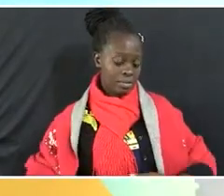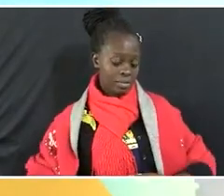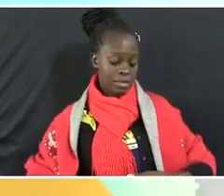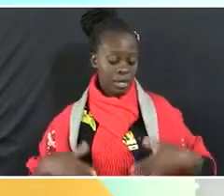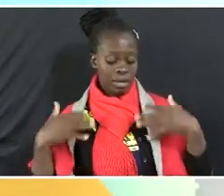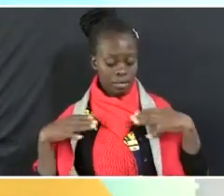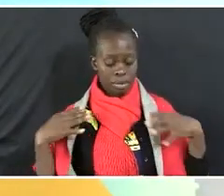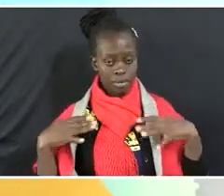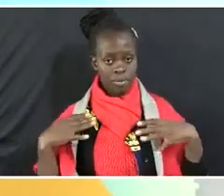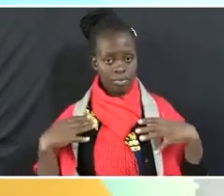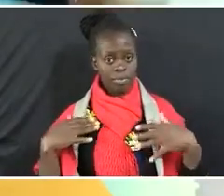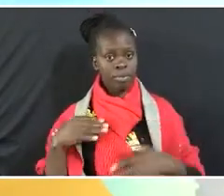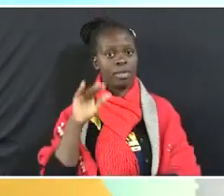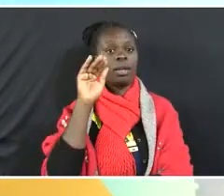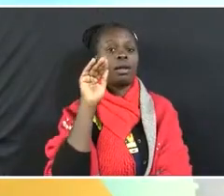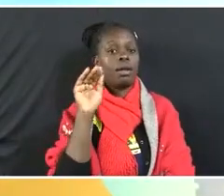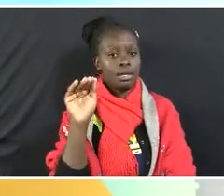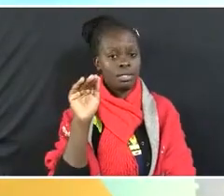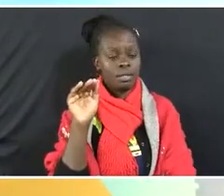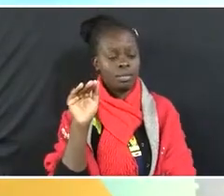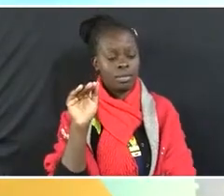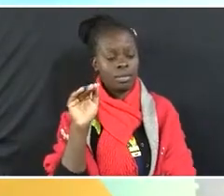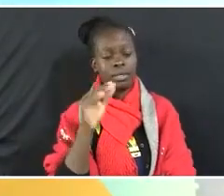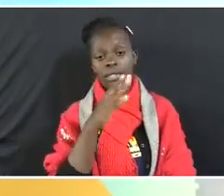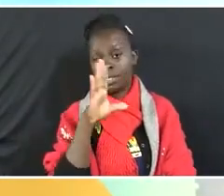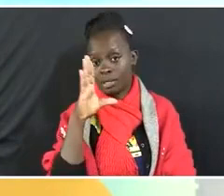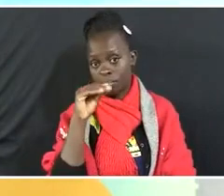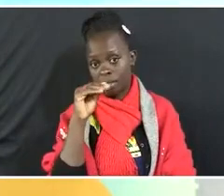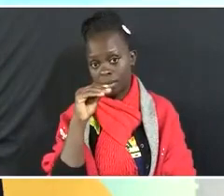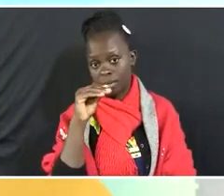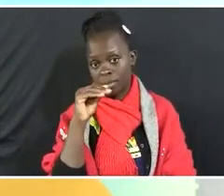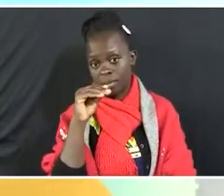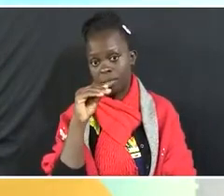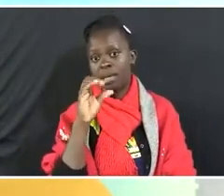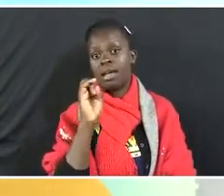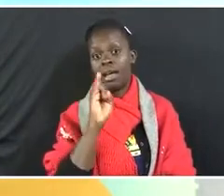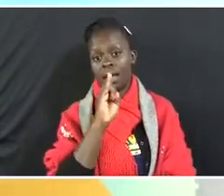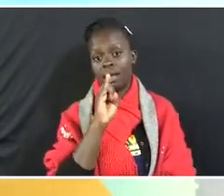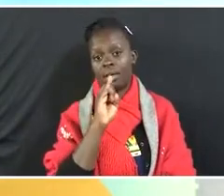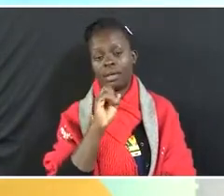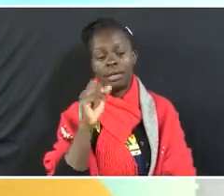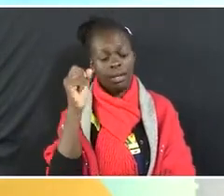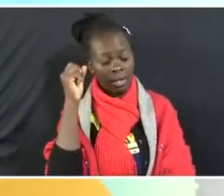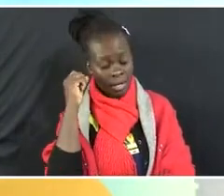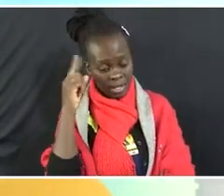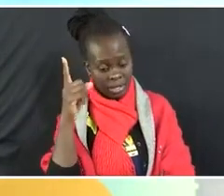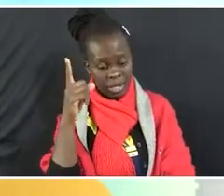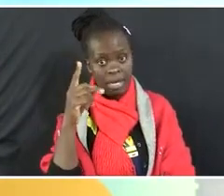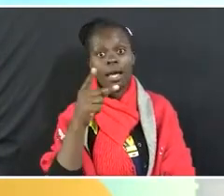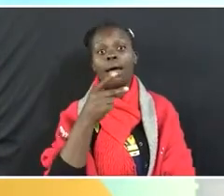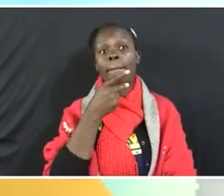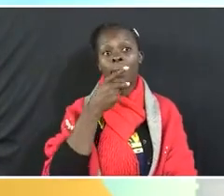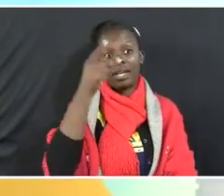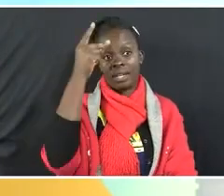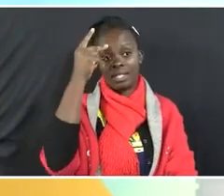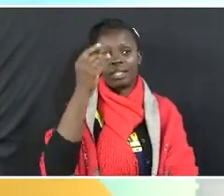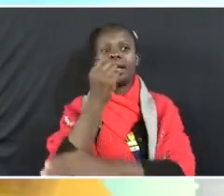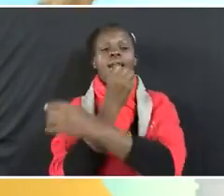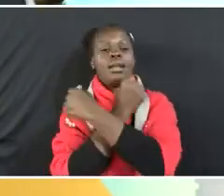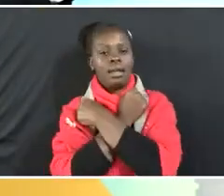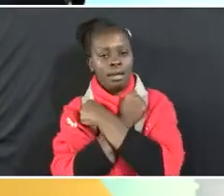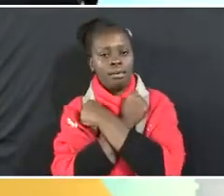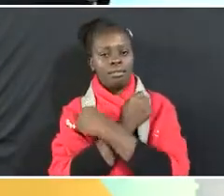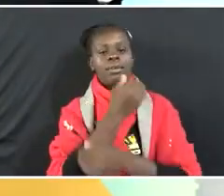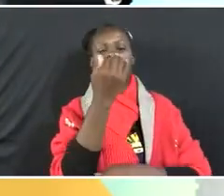you asked me to speak on your Sabbath, let me tell you something. I am convinced that parents love their children.